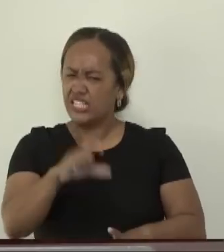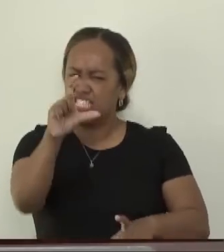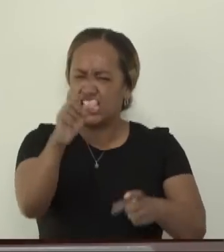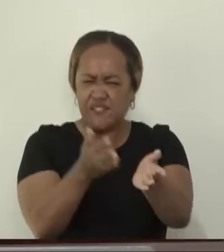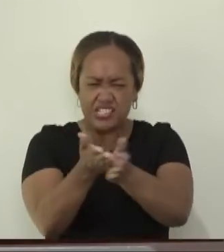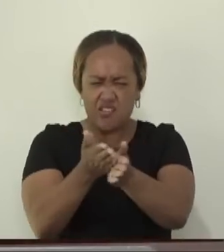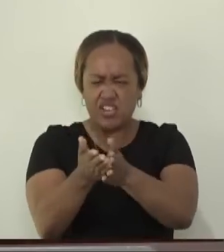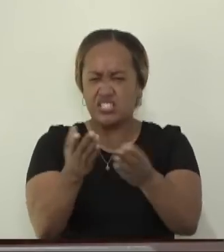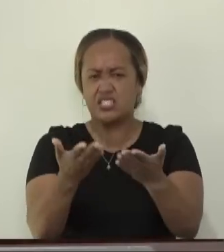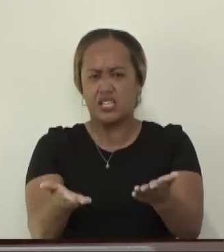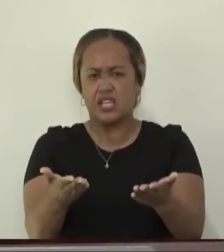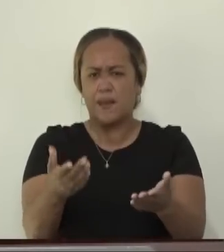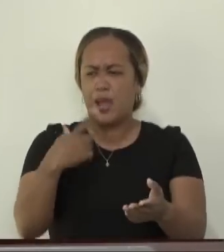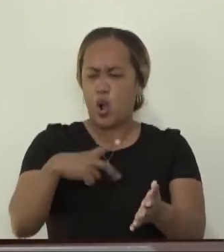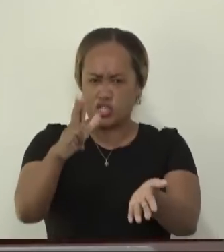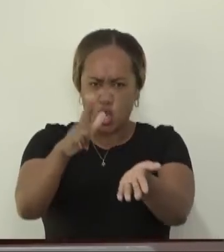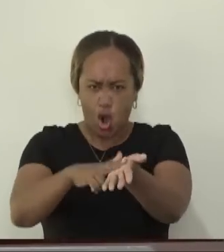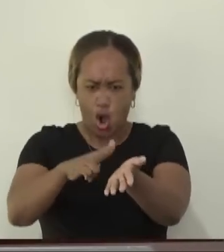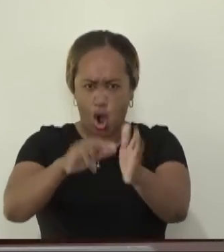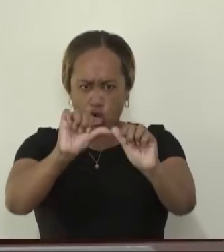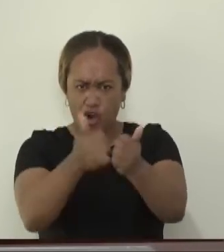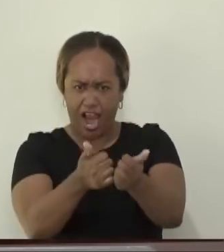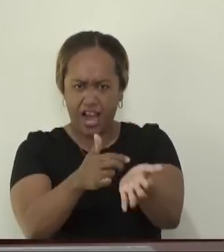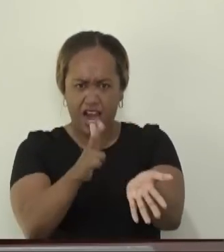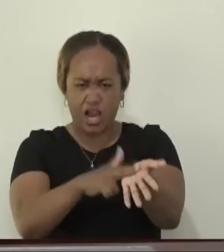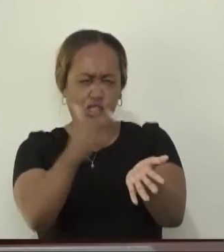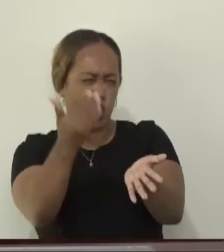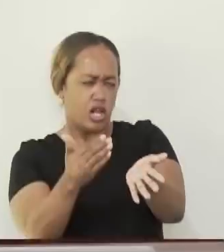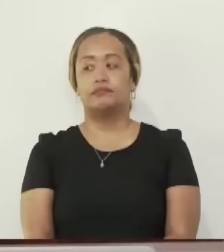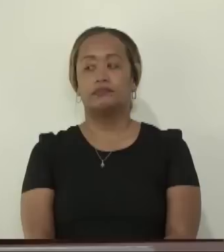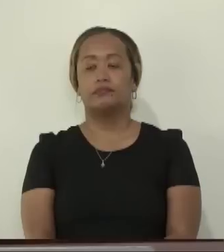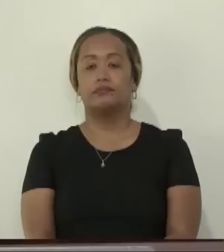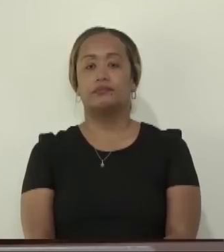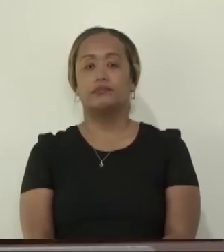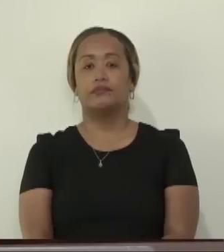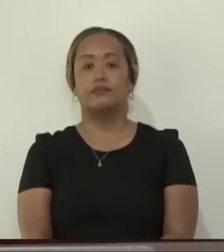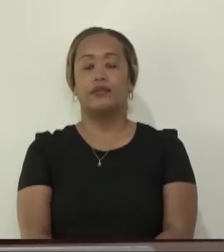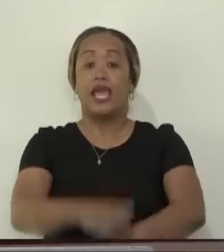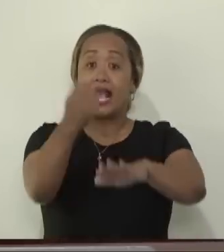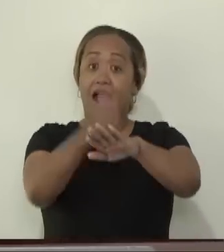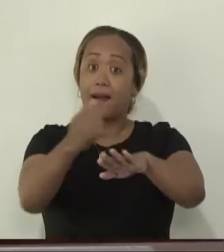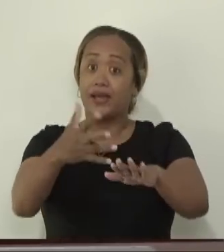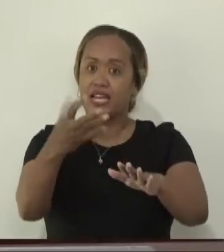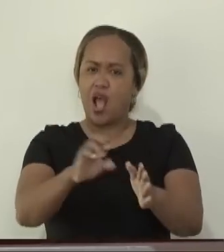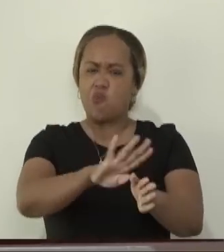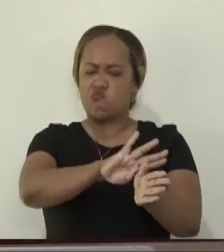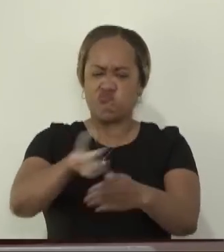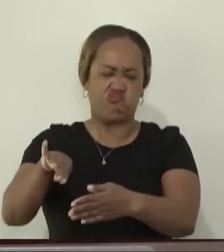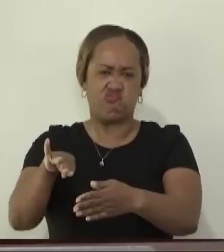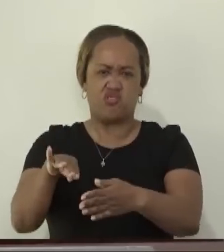servants due to short-term contractual arrangements and uncertainty. The government has now abolished